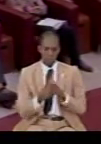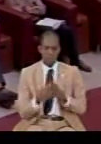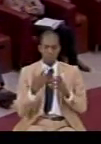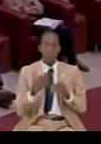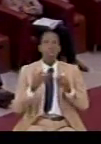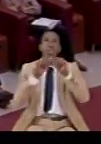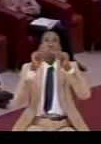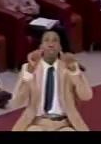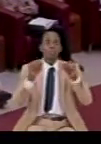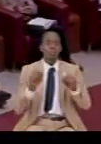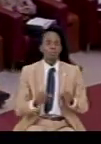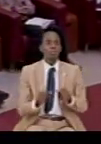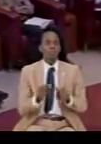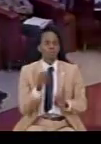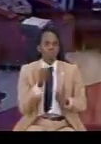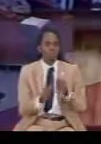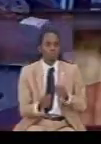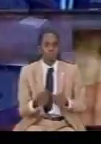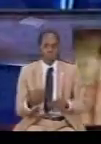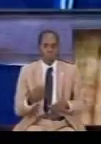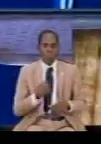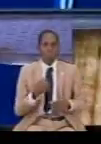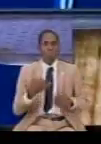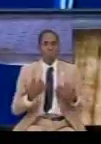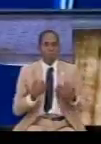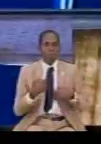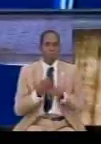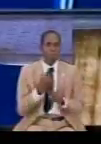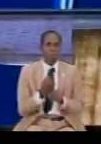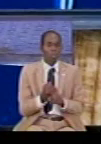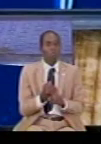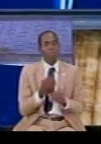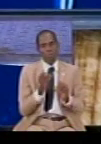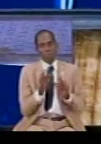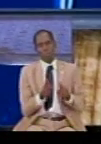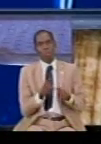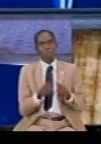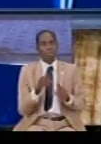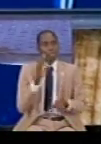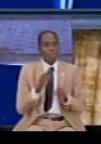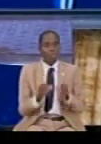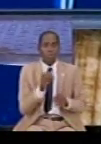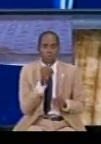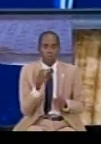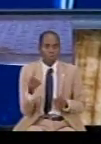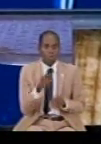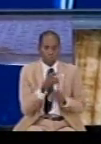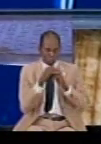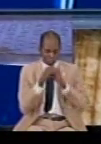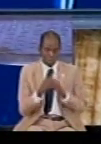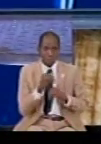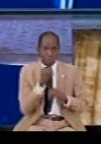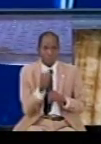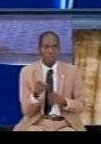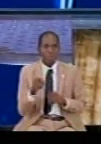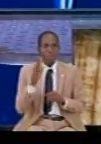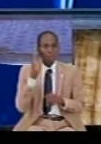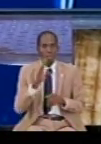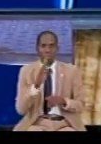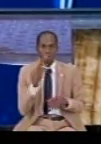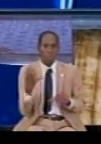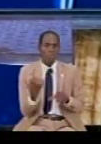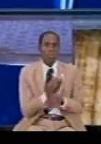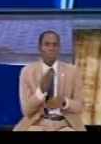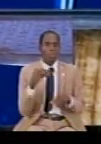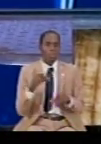but if ye worship not, ye shall be cast the same hour into the midst of